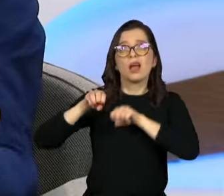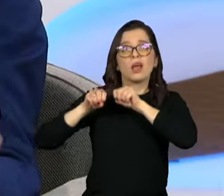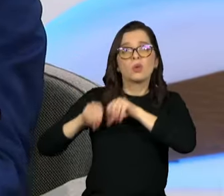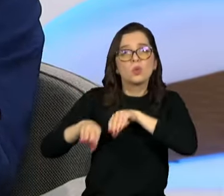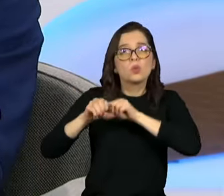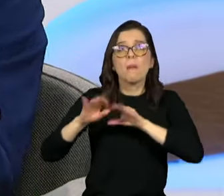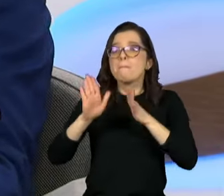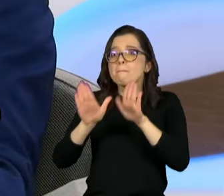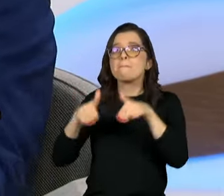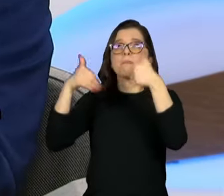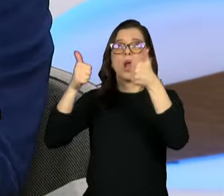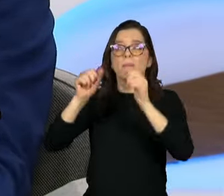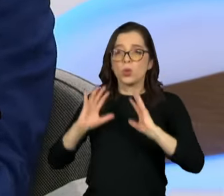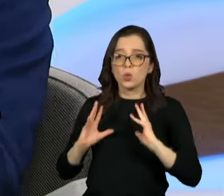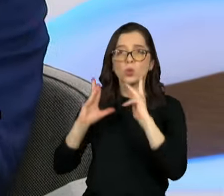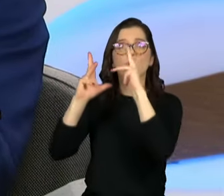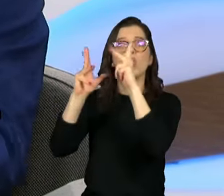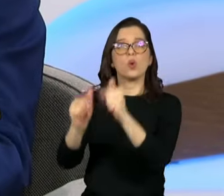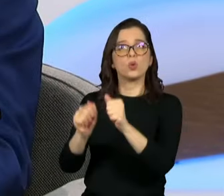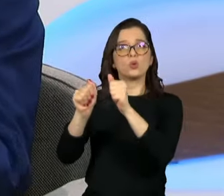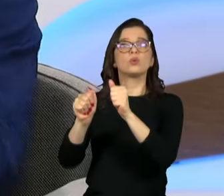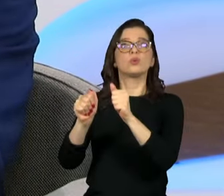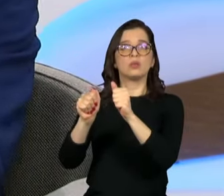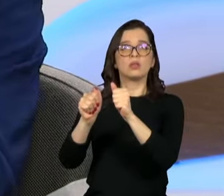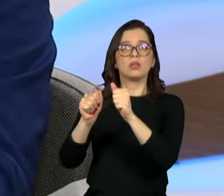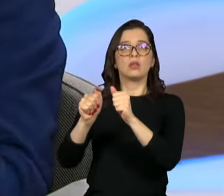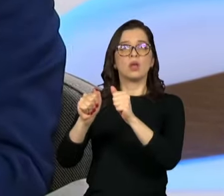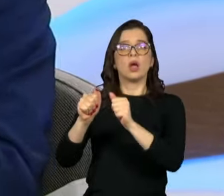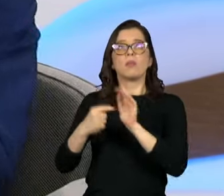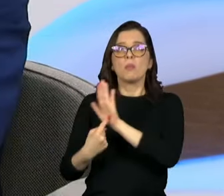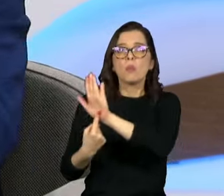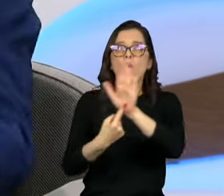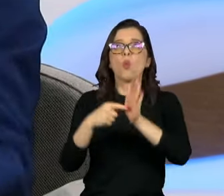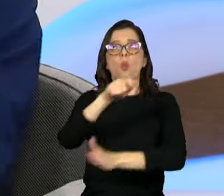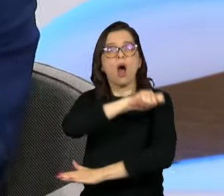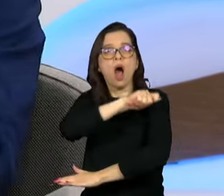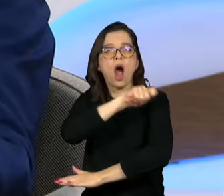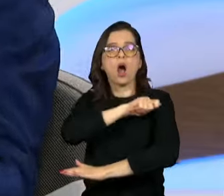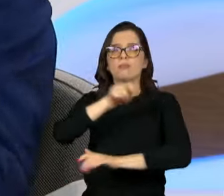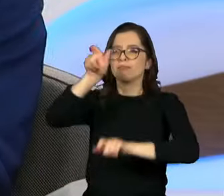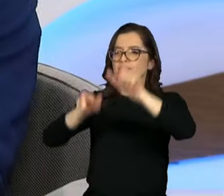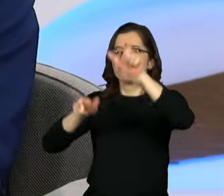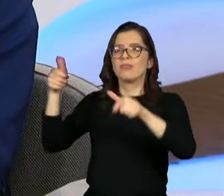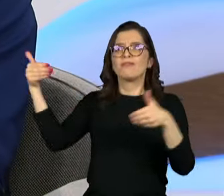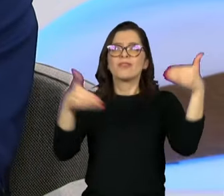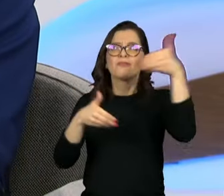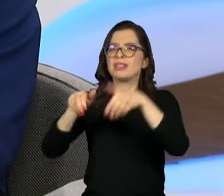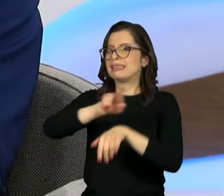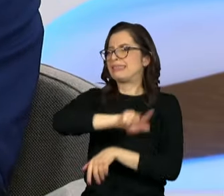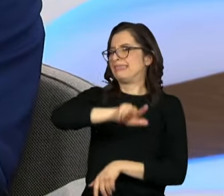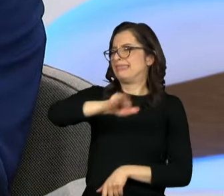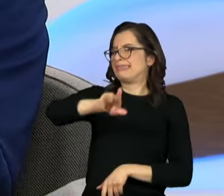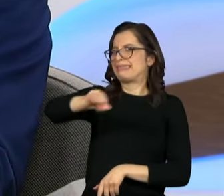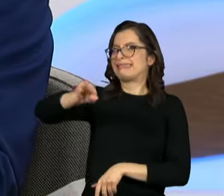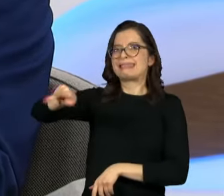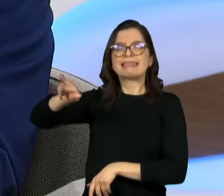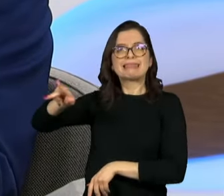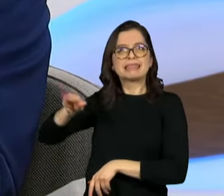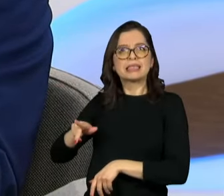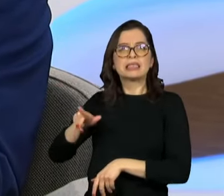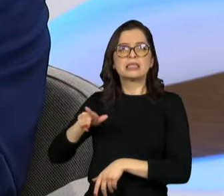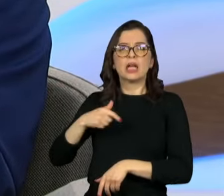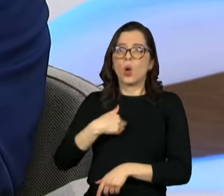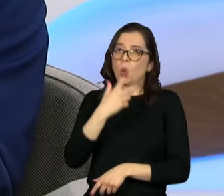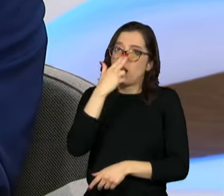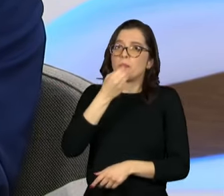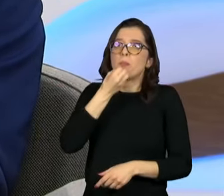the educational experience better for everyone by exposing students to people from different backgrounds. And I think that's a